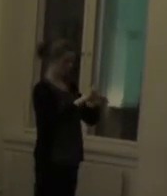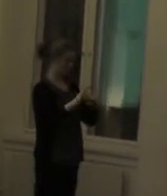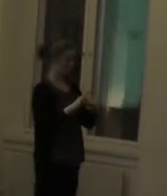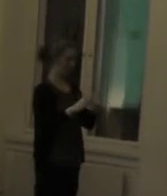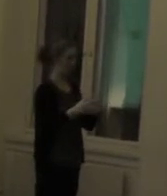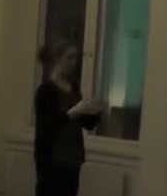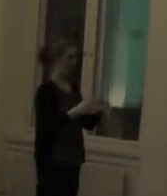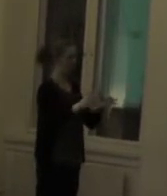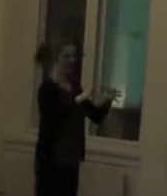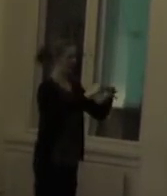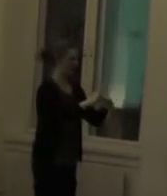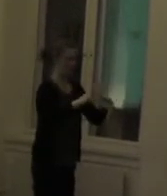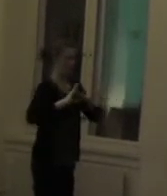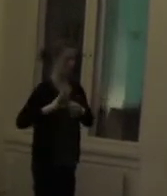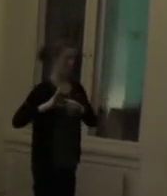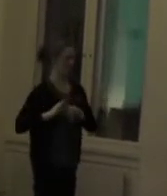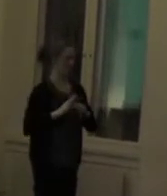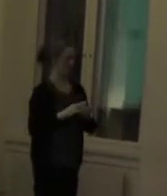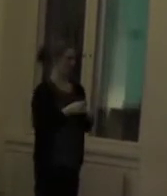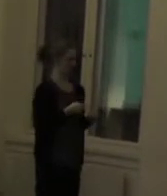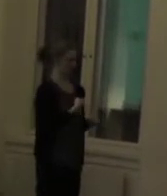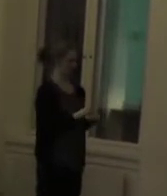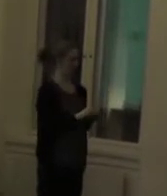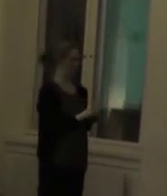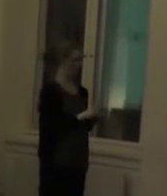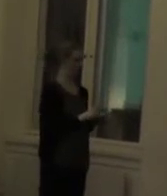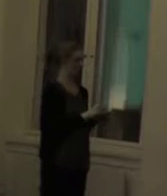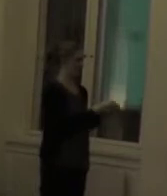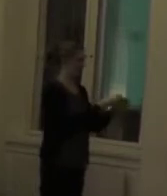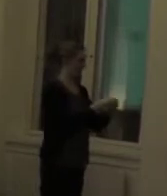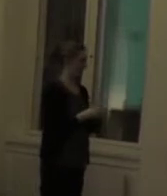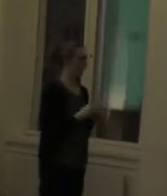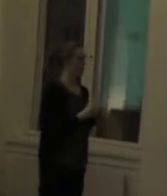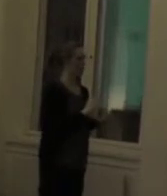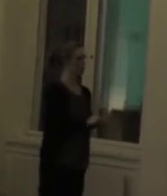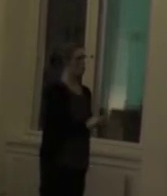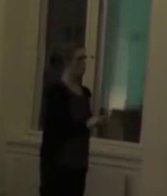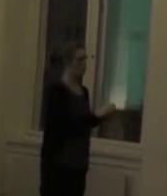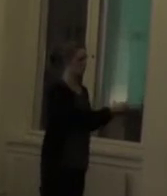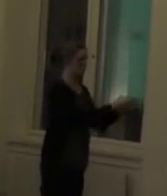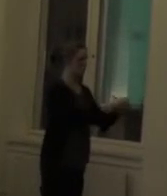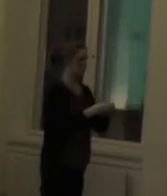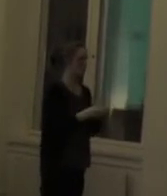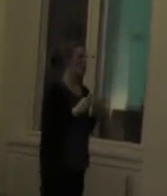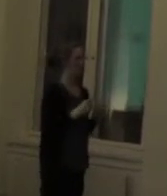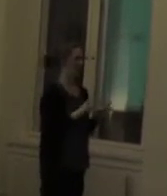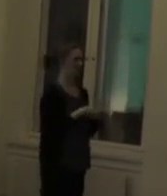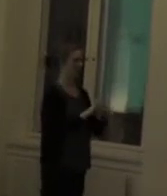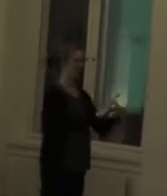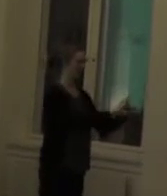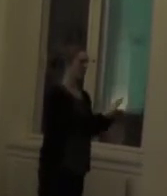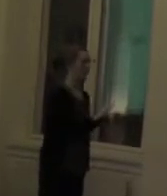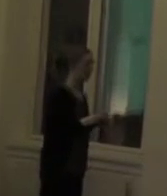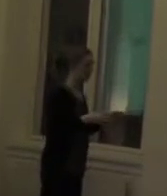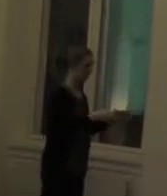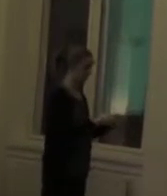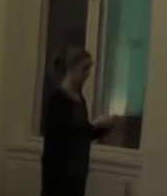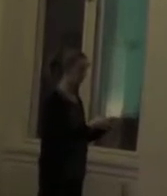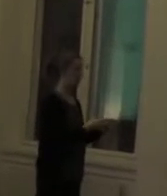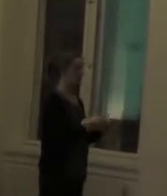point, especially the ones that are existing in the same city. And what we want to